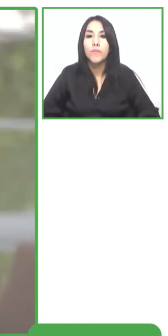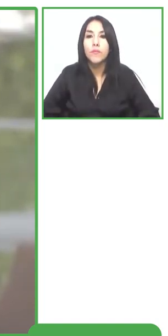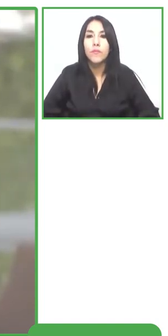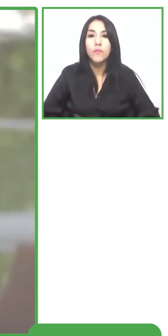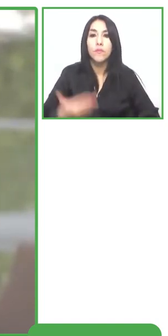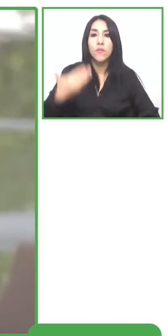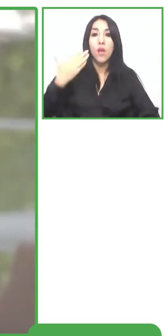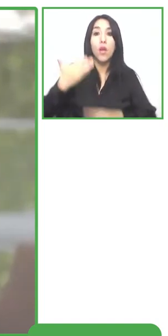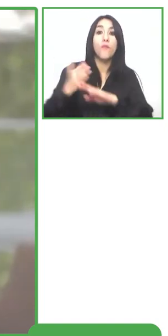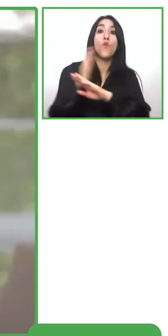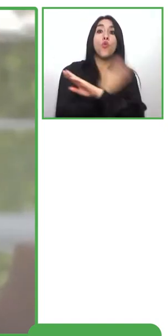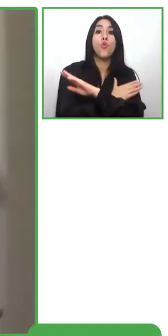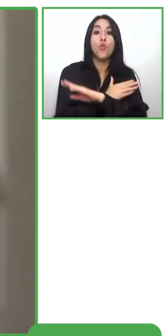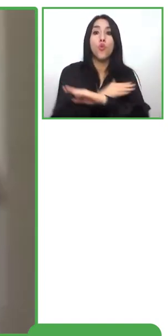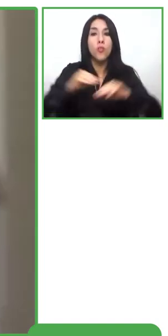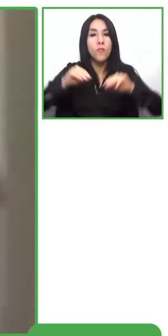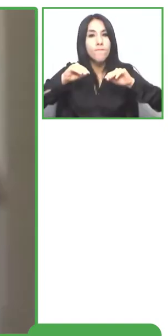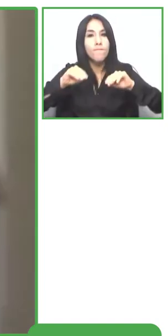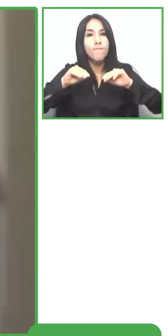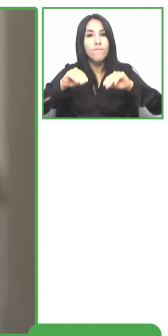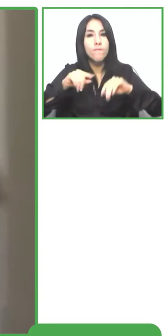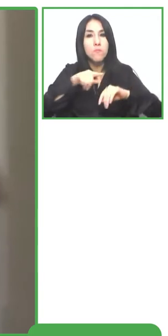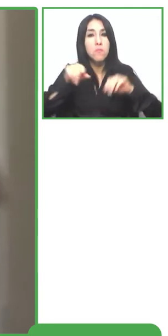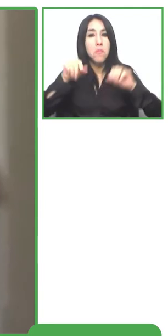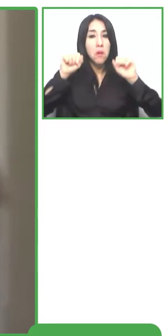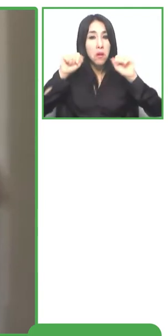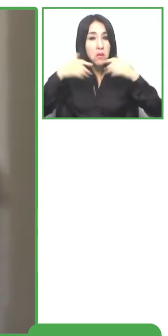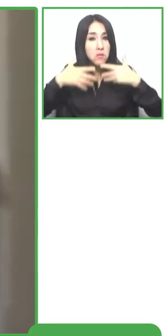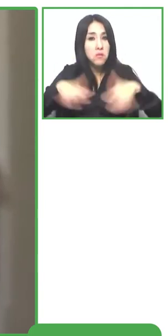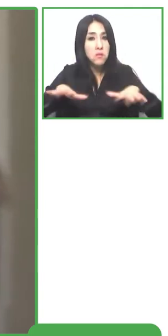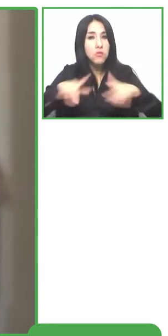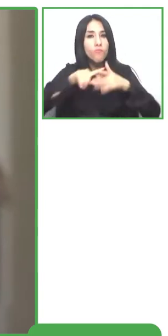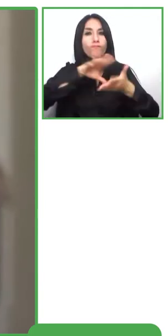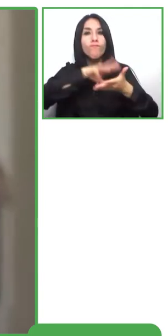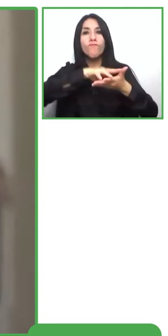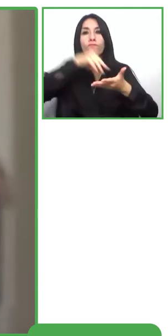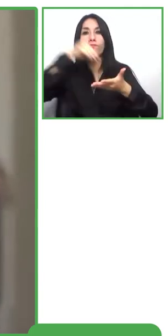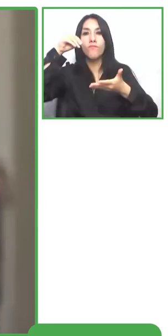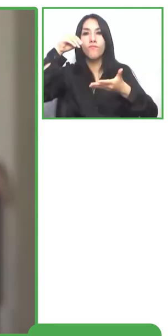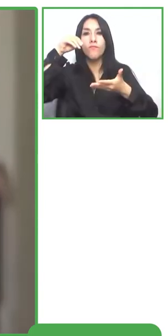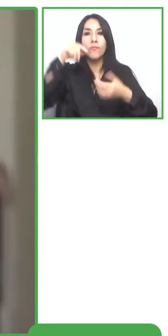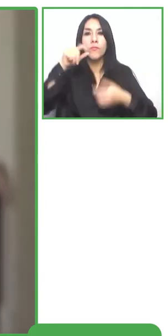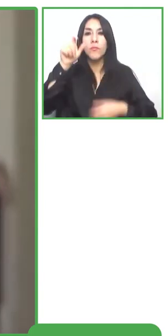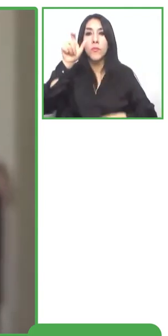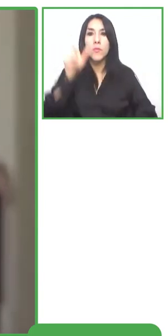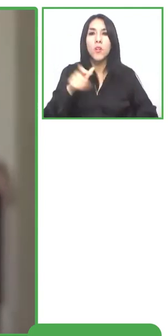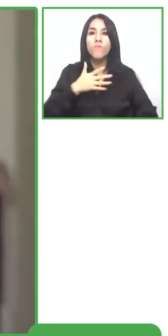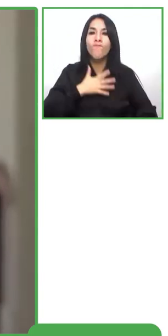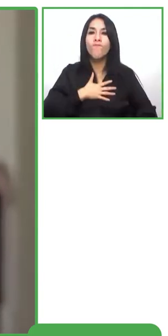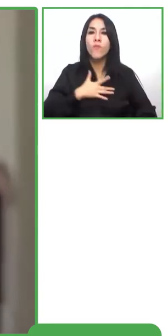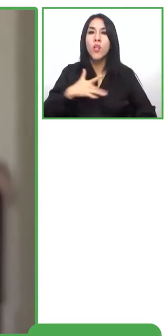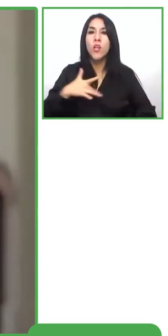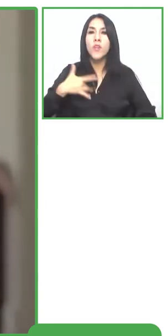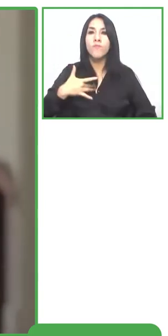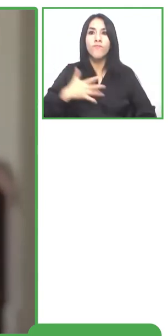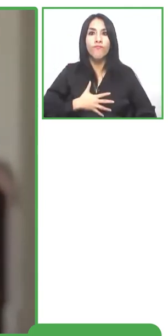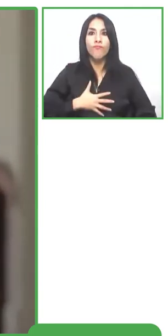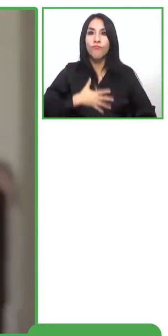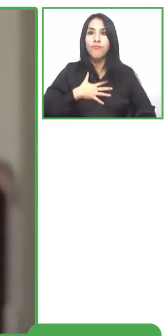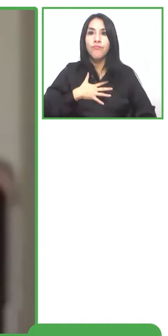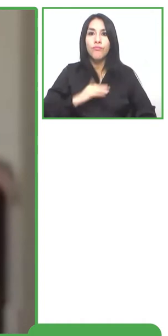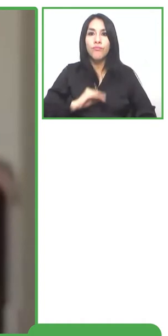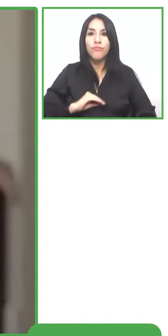We give them a job, and there's dignity built from that. When you